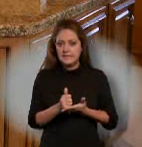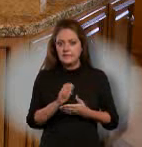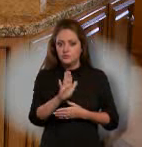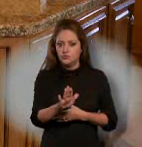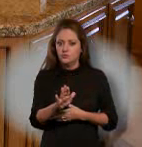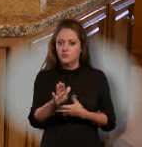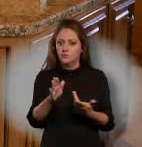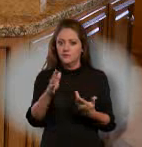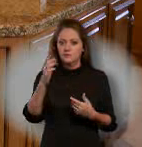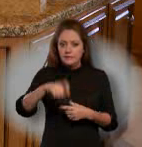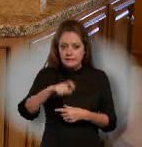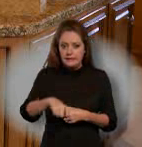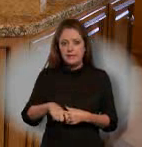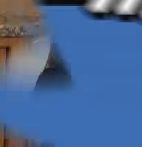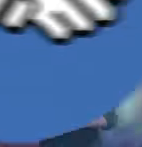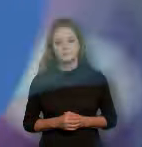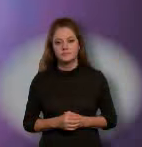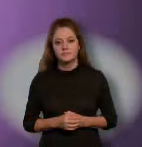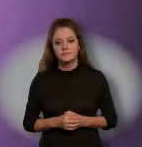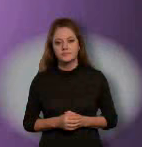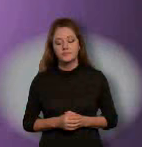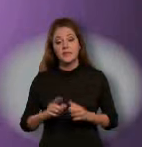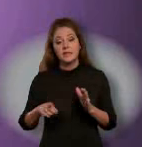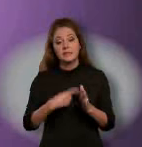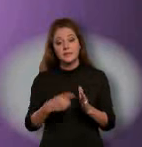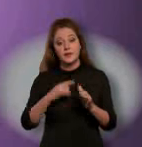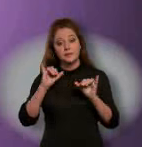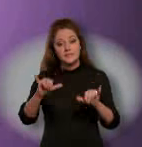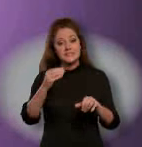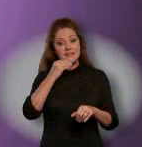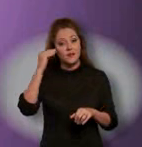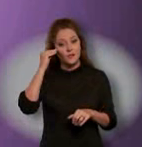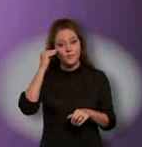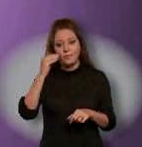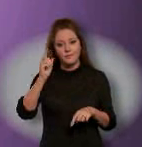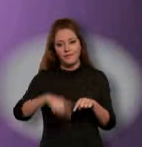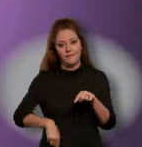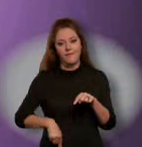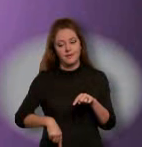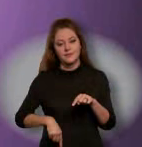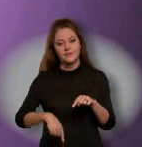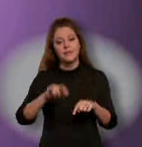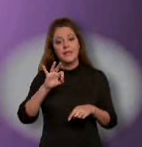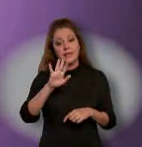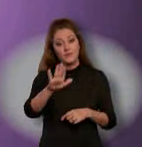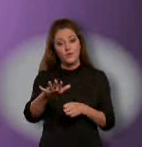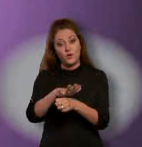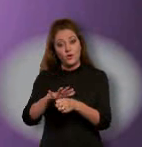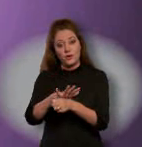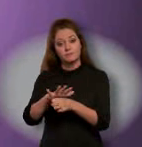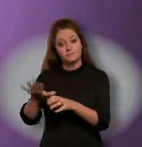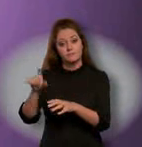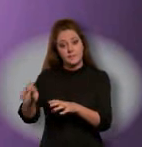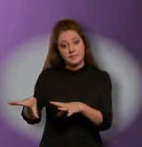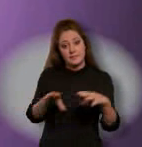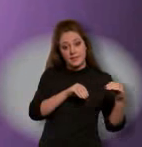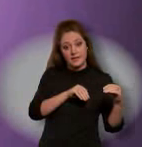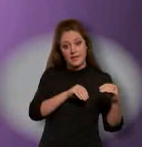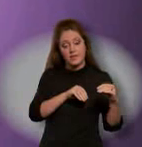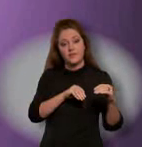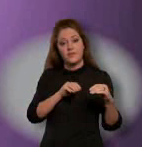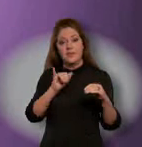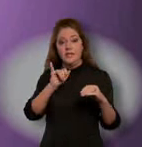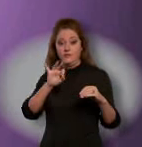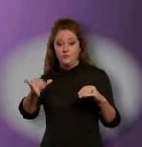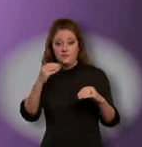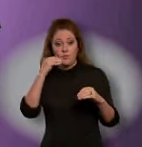on will be there when you need it. Sometimes staying home isn't an option. If your zip code is evacuated or being